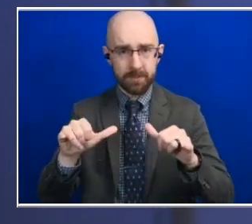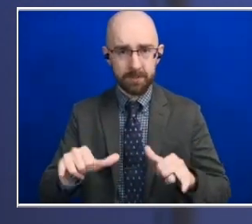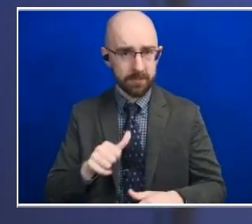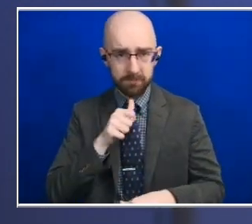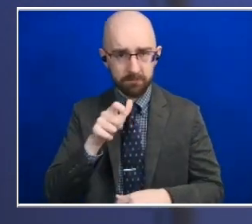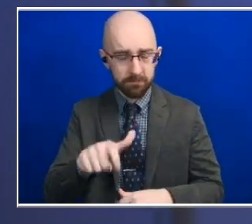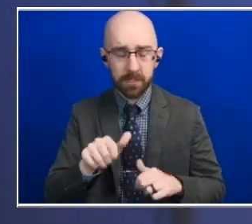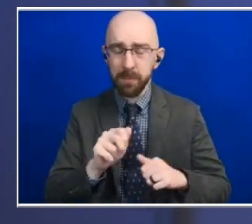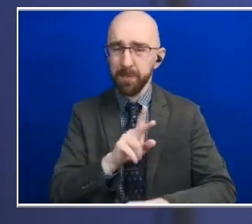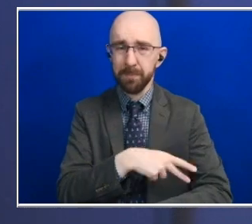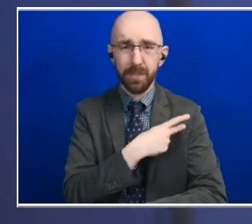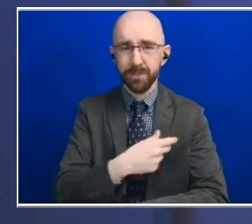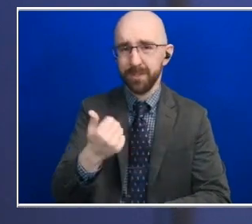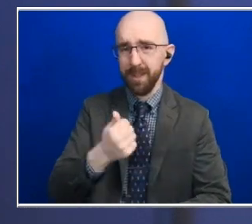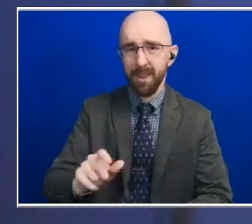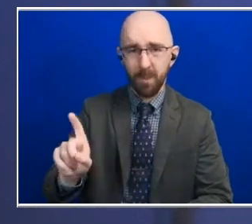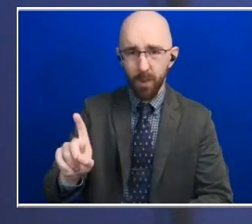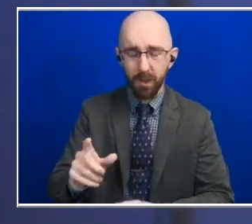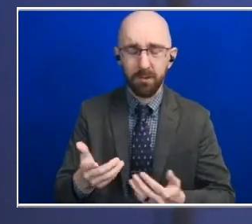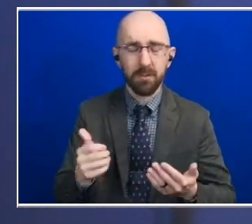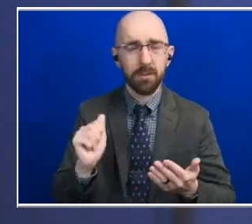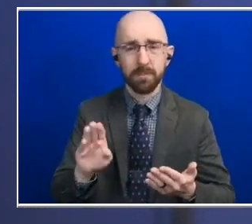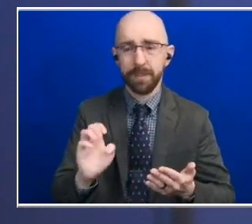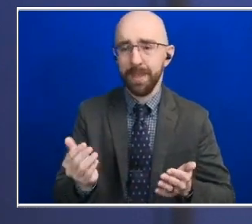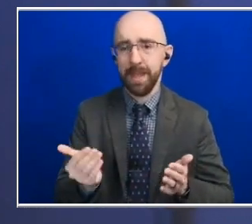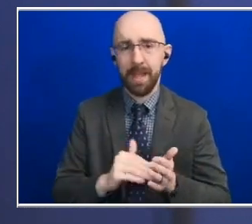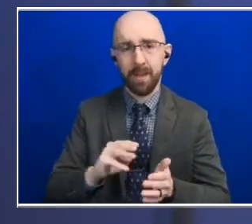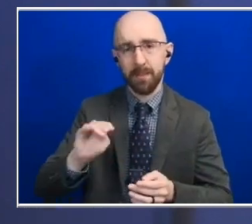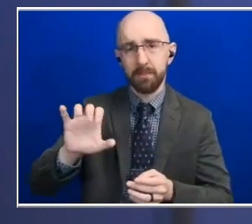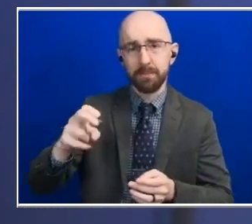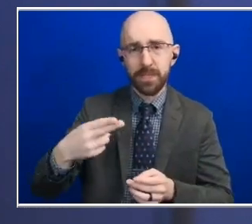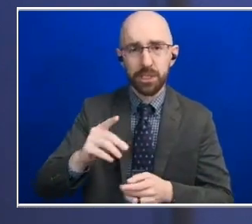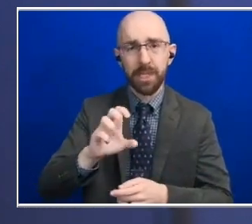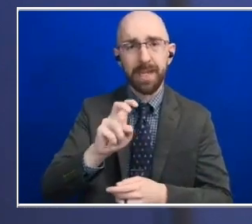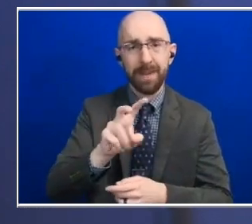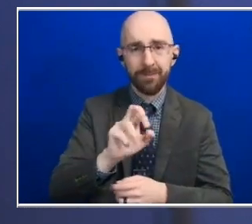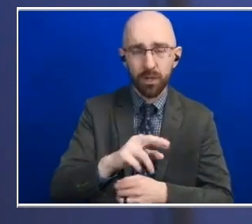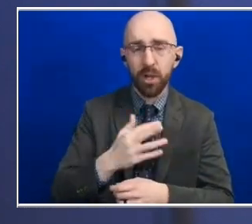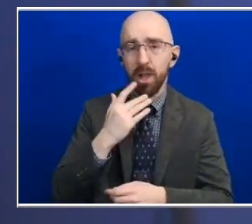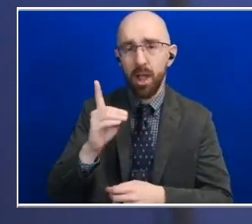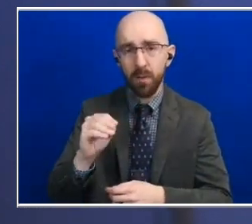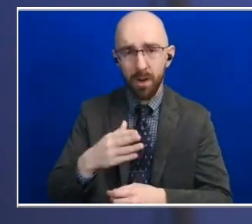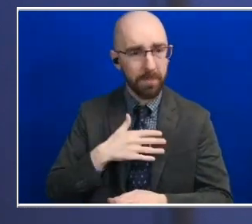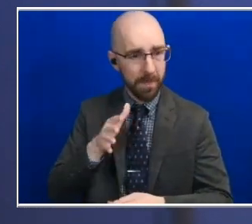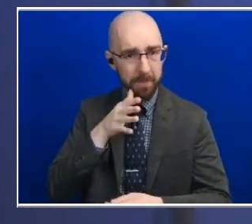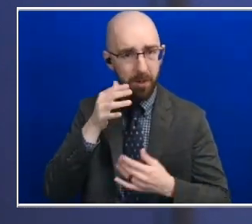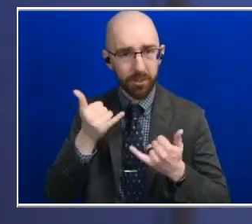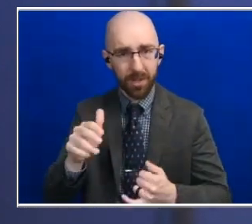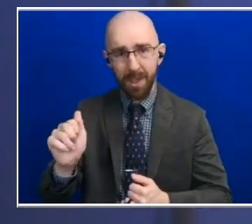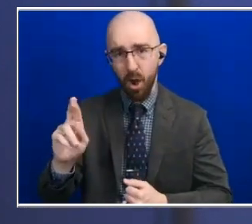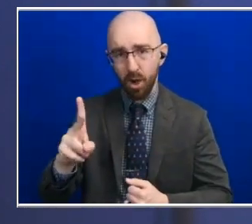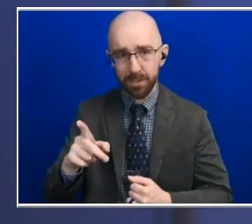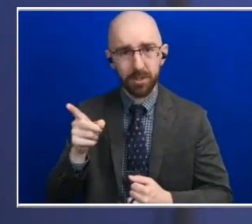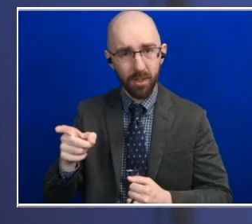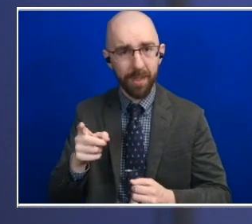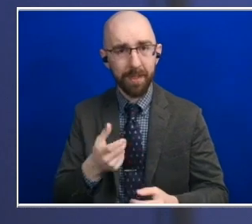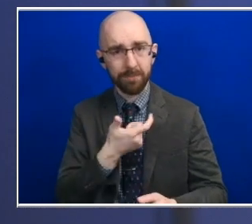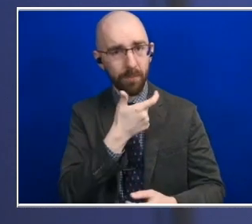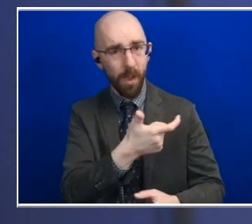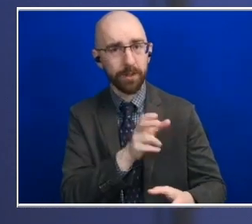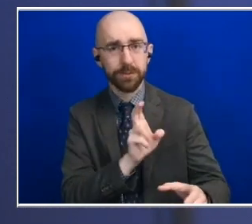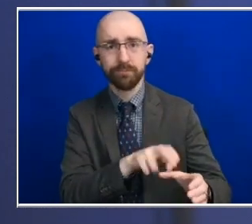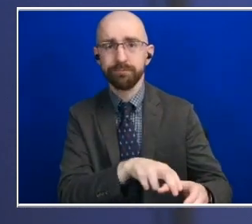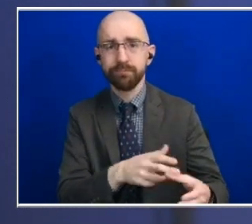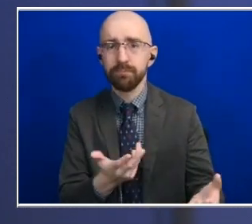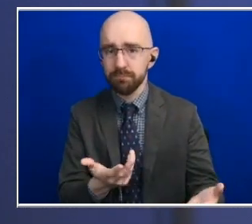anywhere. You can be, again, in Michigan, Denver, Colorado. My parents are currently in Arkansas, and they've tuned in. And so